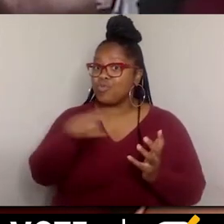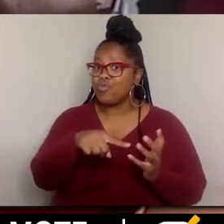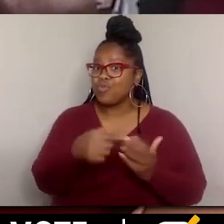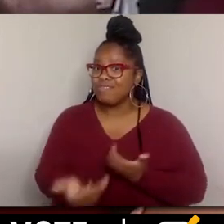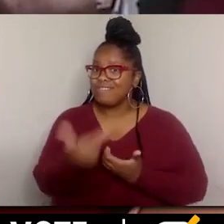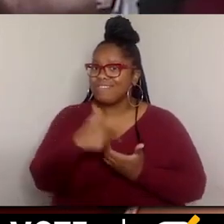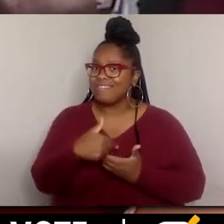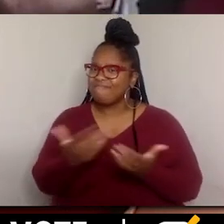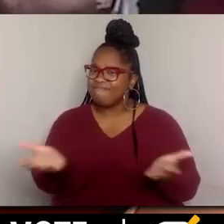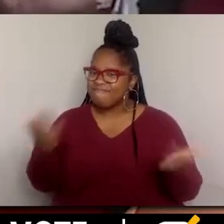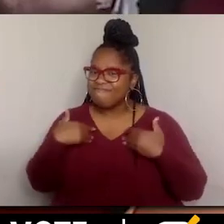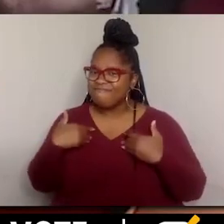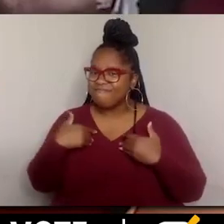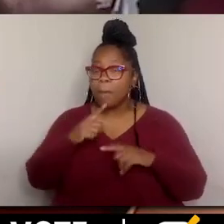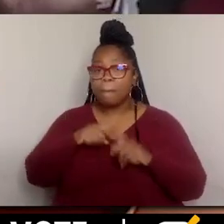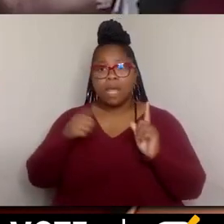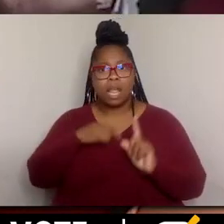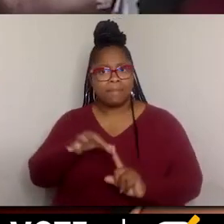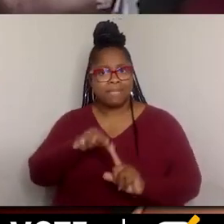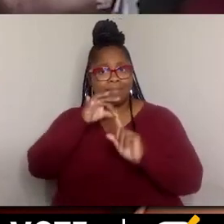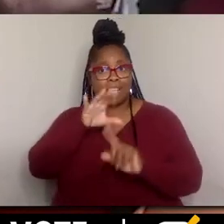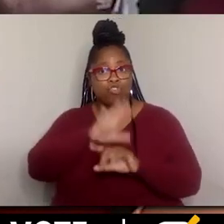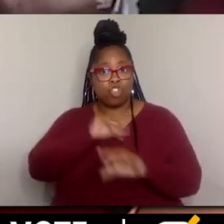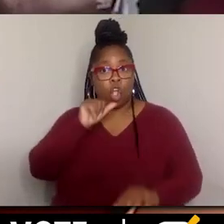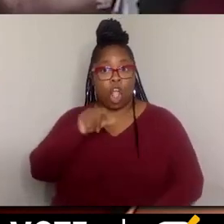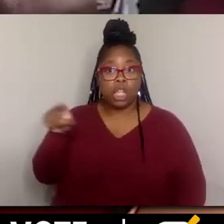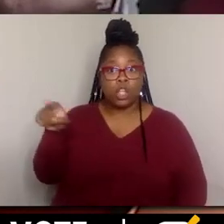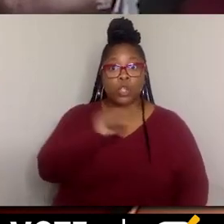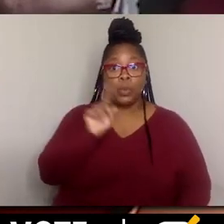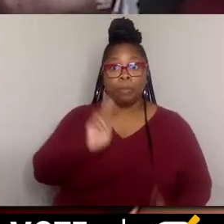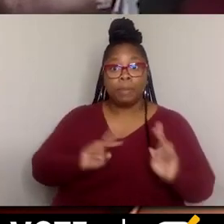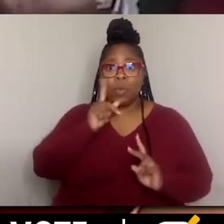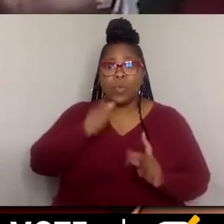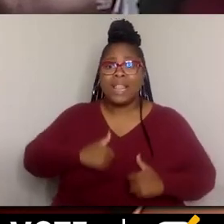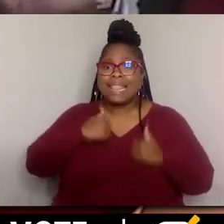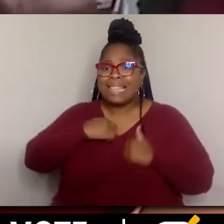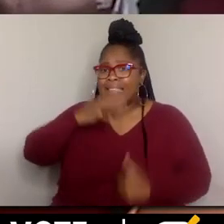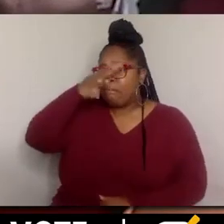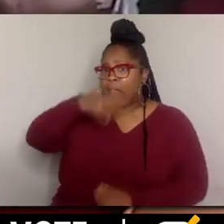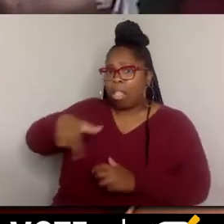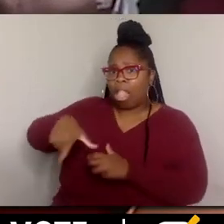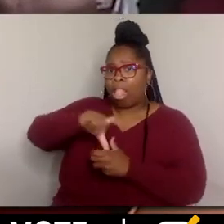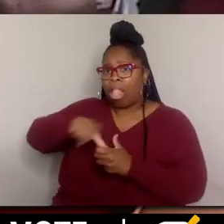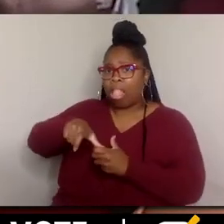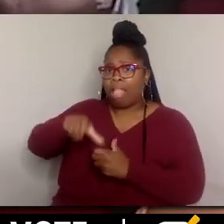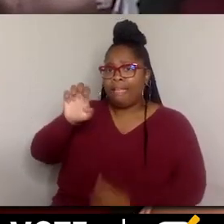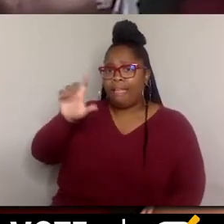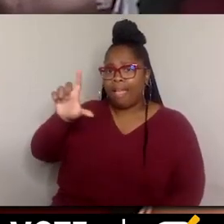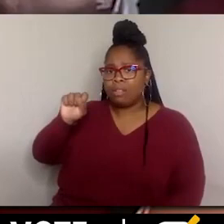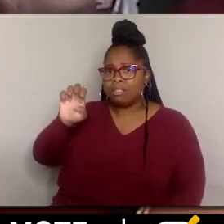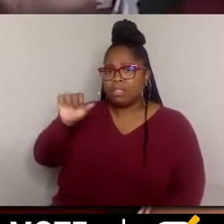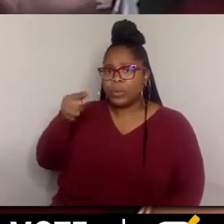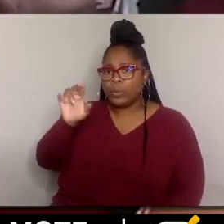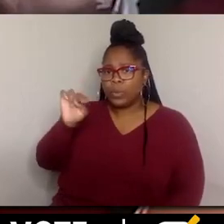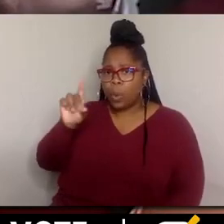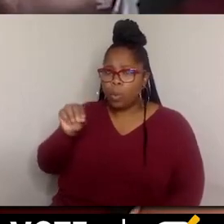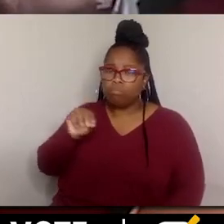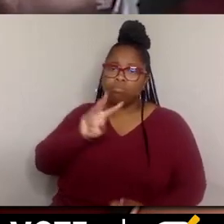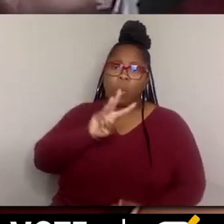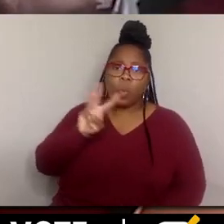especially making a call out to those folks who live near El Segundo, like in Westchester,